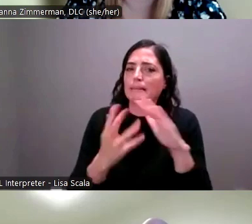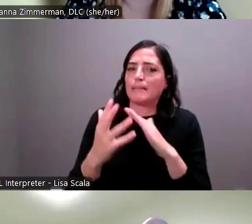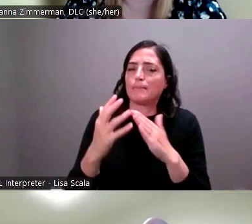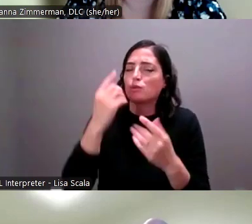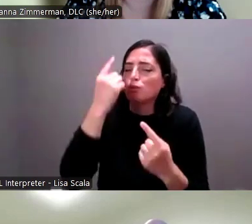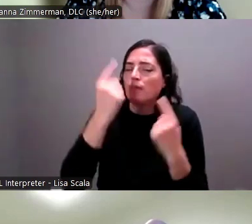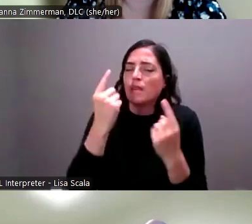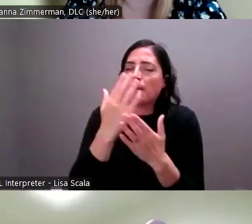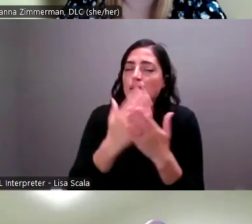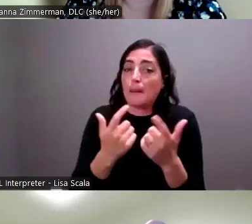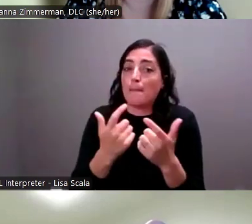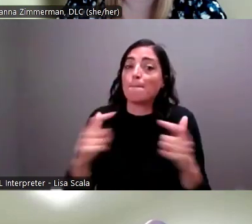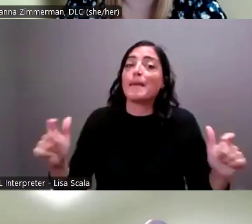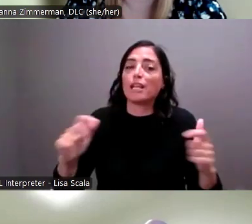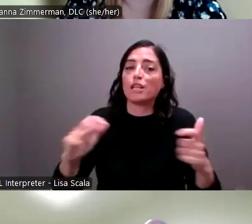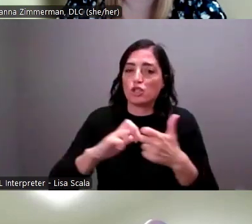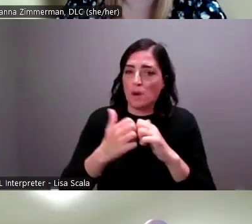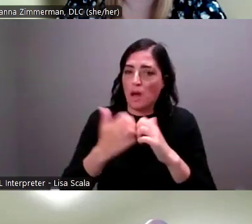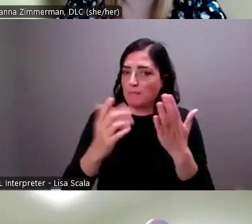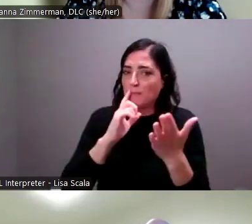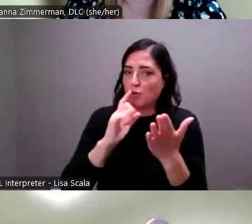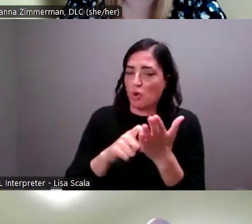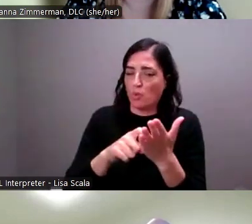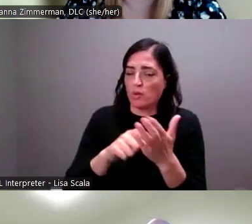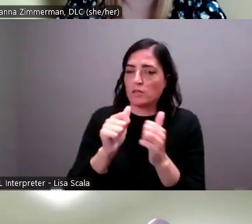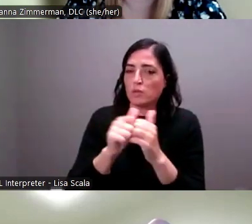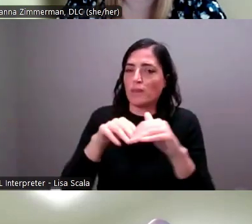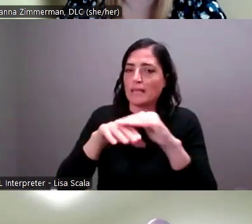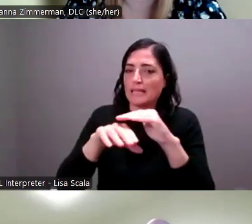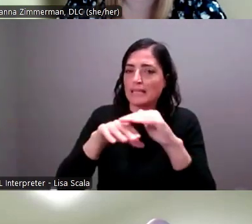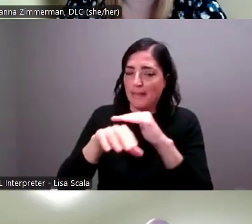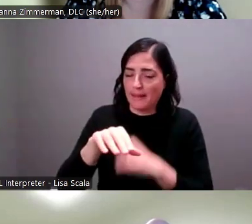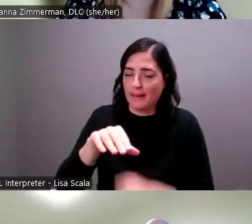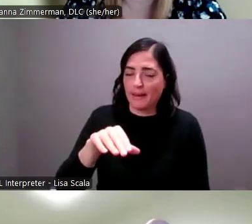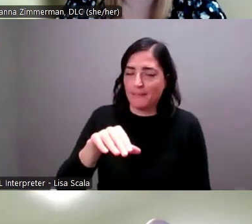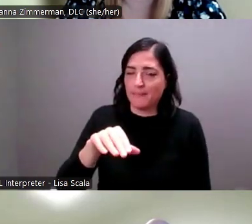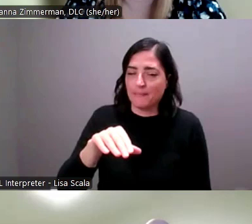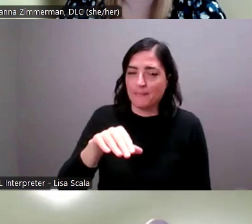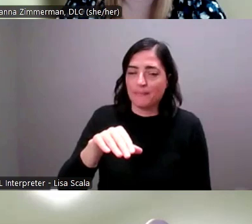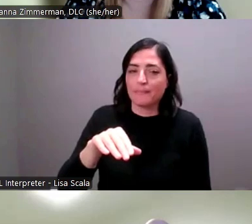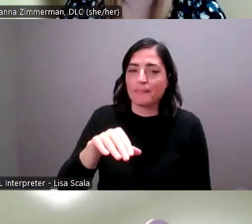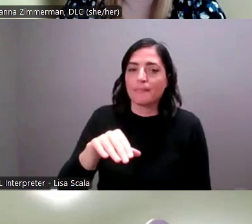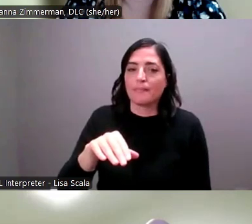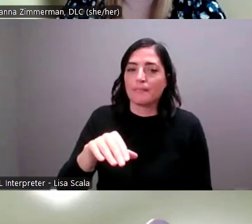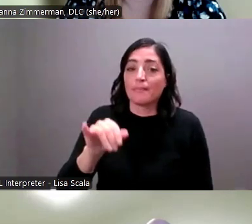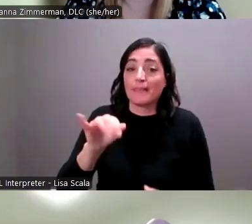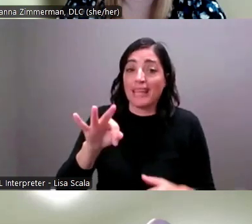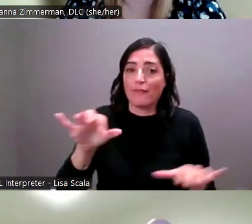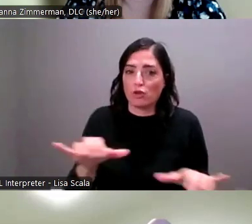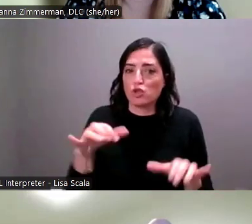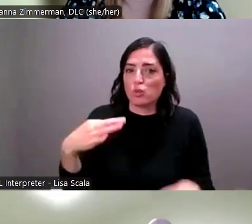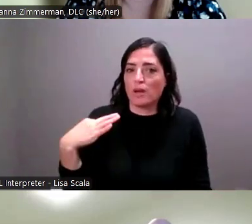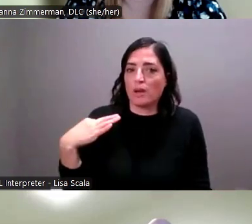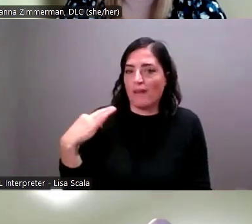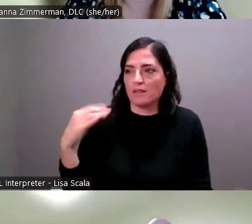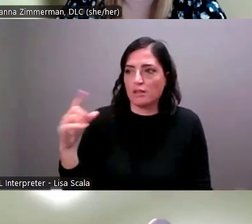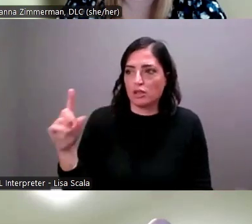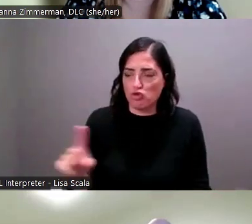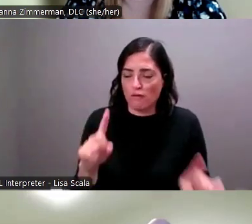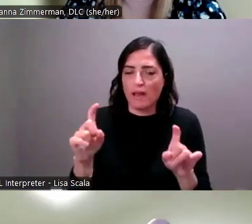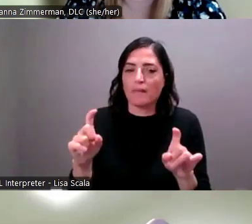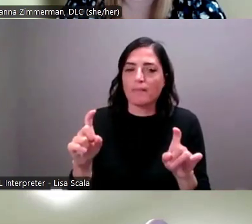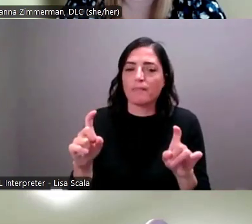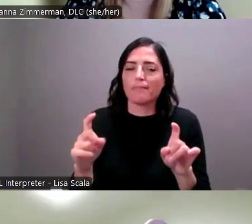major issues that you may encounter in terms of accessibility when you're doing a survey. And